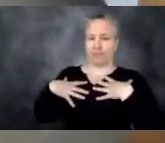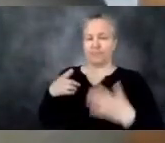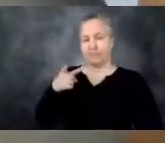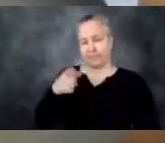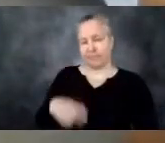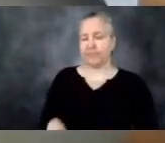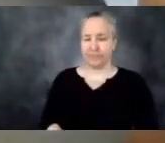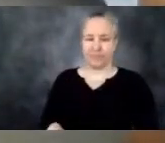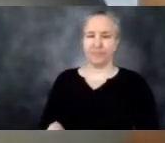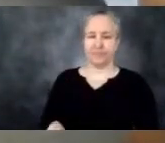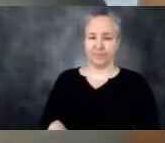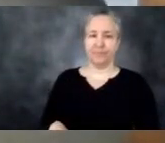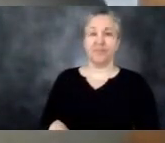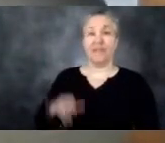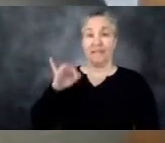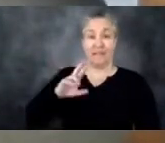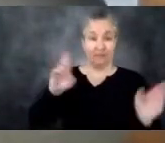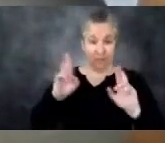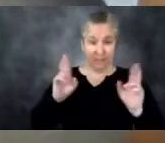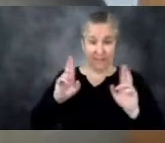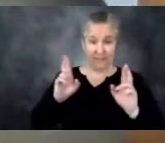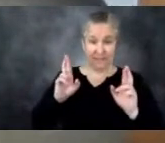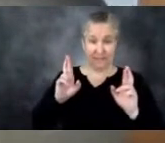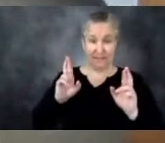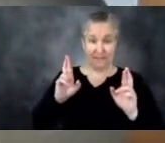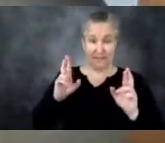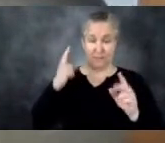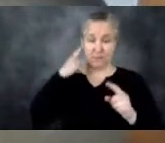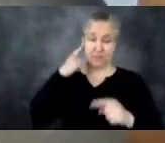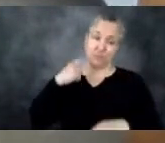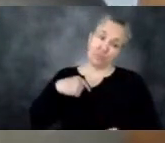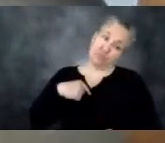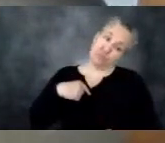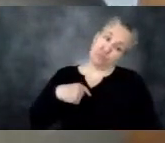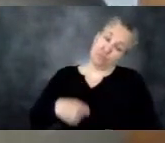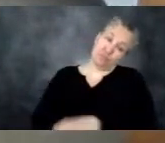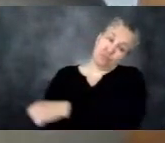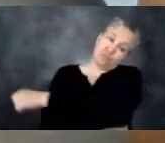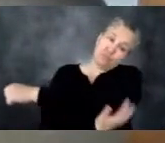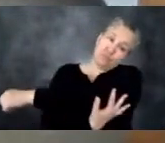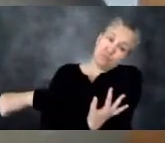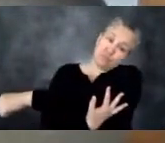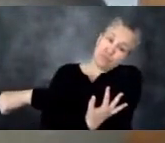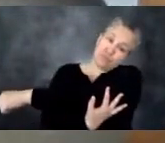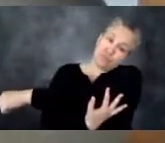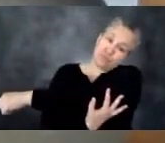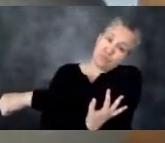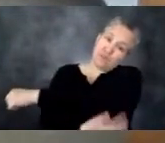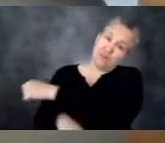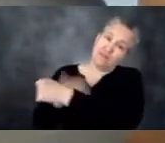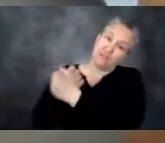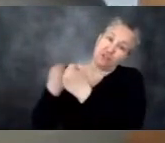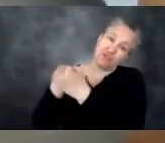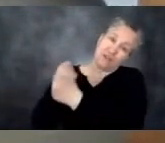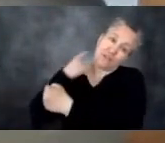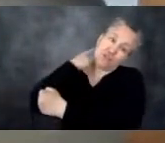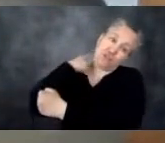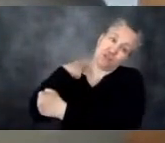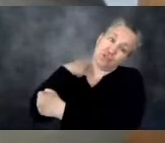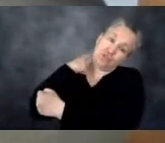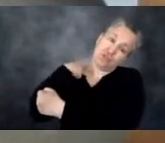adjusted right in the beginning. If you're ready, I'm taking my left ear to my left shoulder, feeling a nice stretch across the side of my